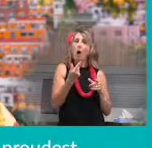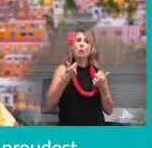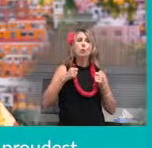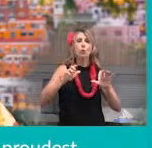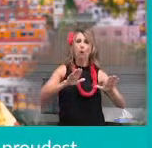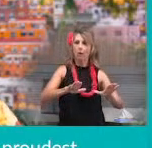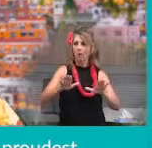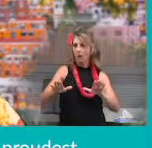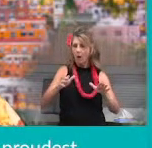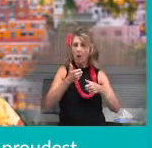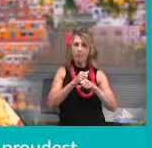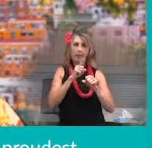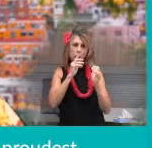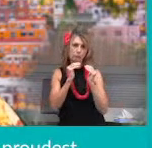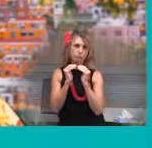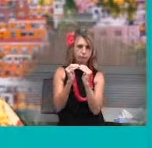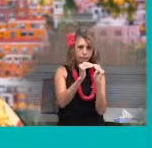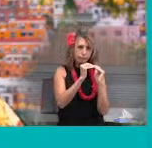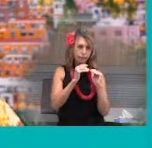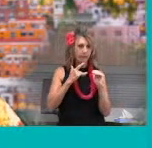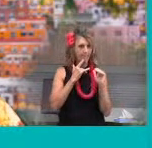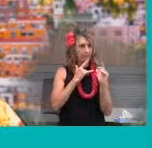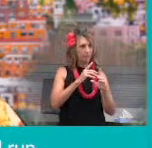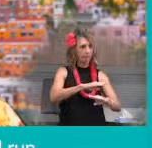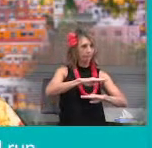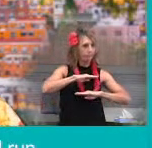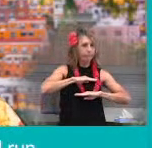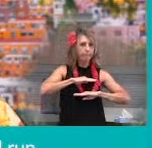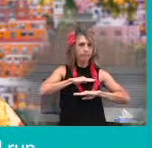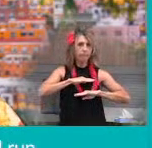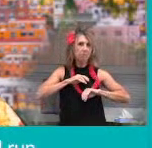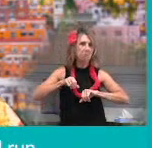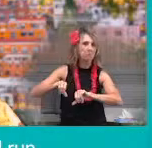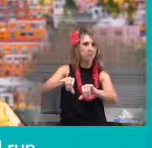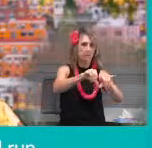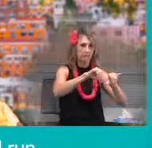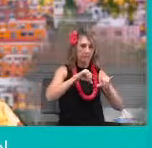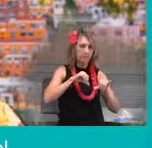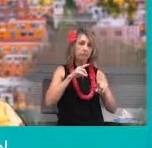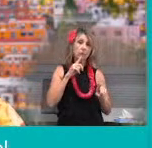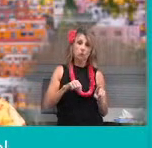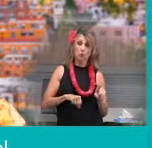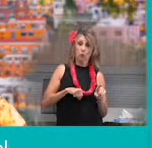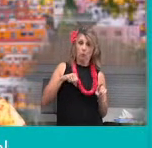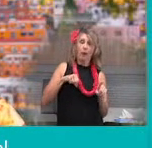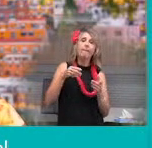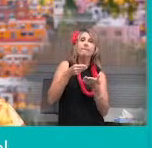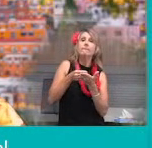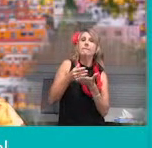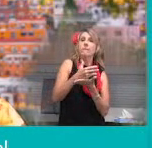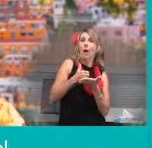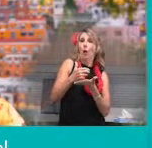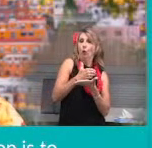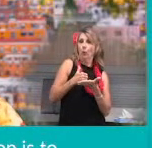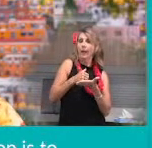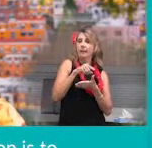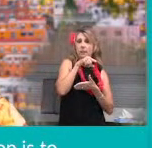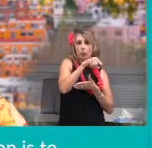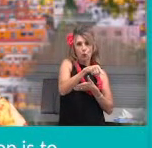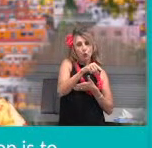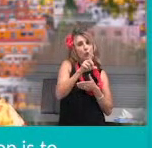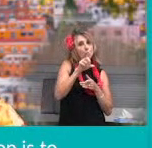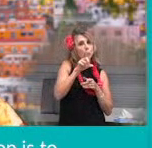met. Among her proudest contributions are helping to organize and run fundraisers in the school.